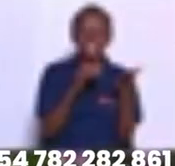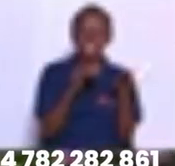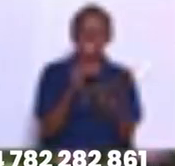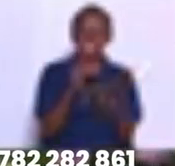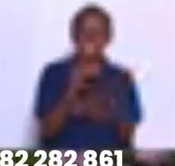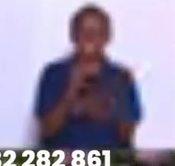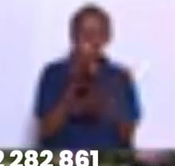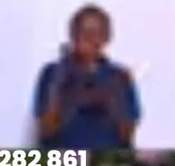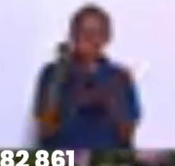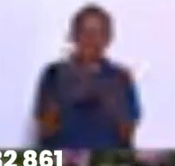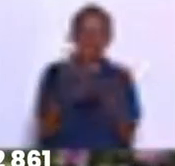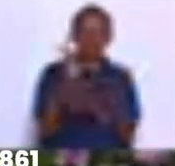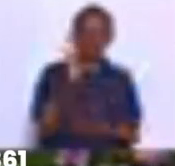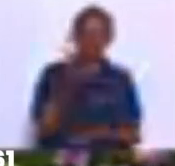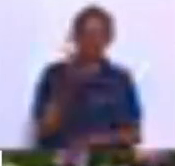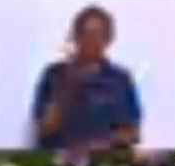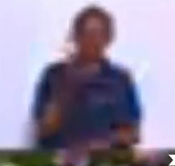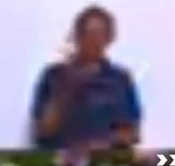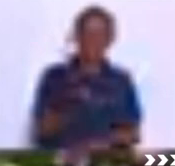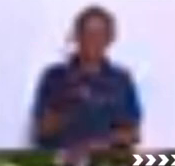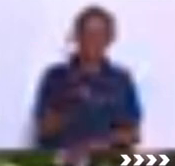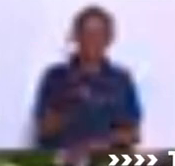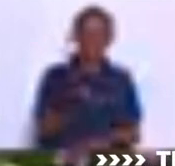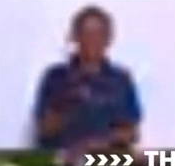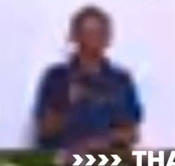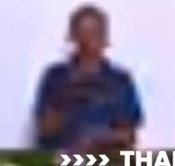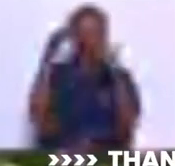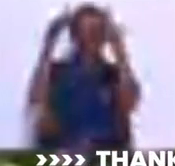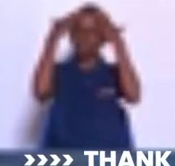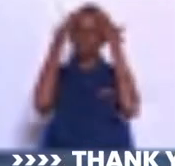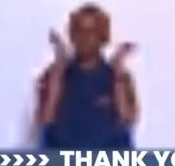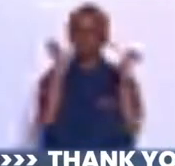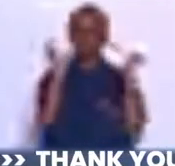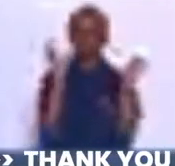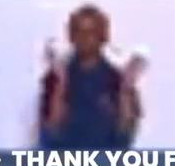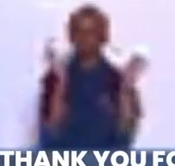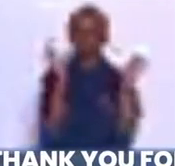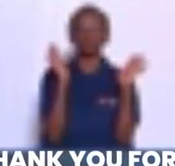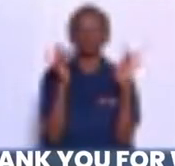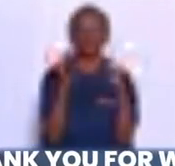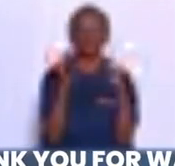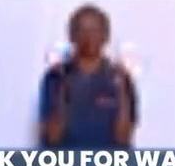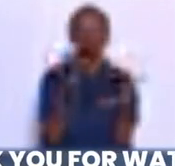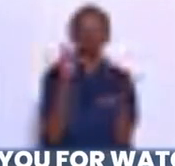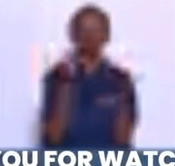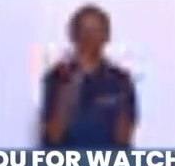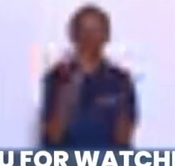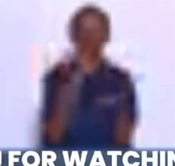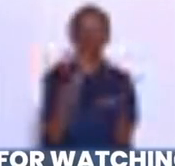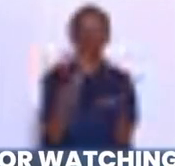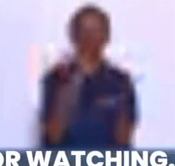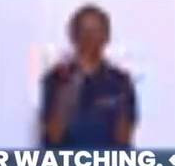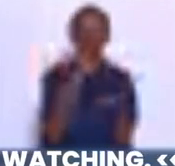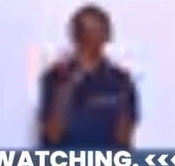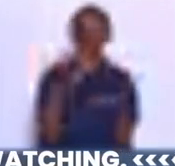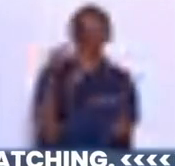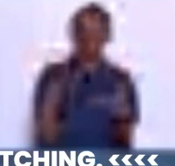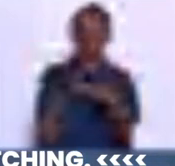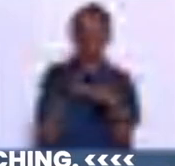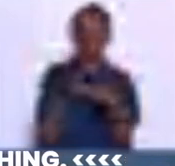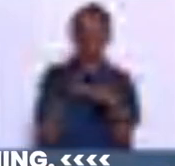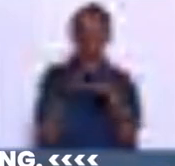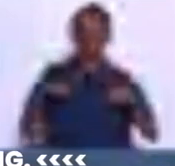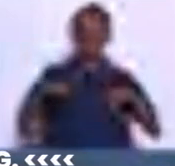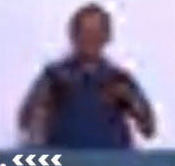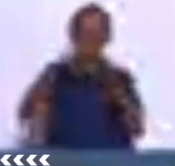woman want? I don't know. From tomorrow, we'll go deep. Let's